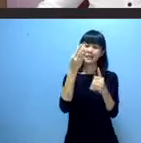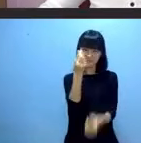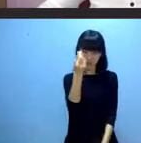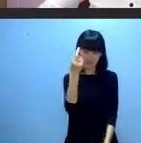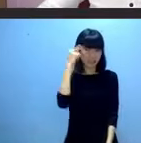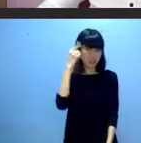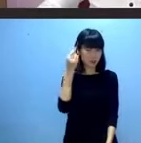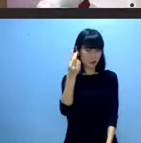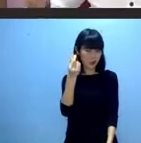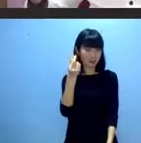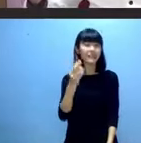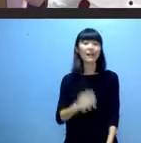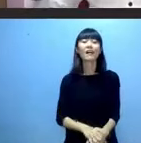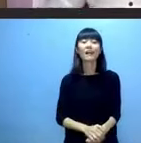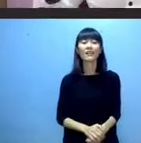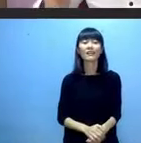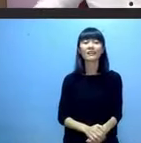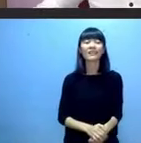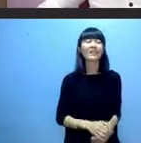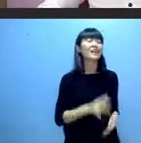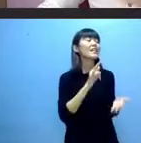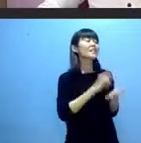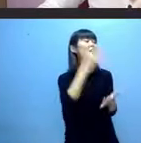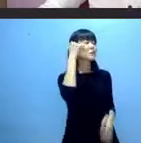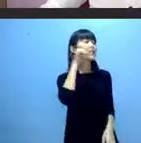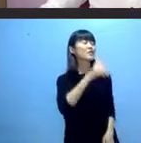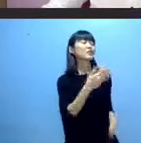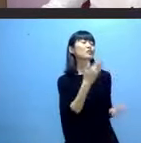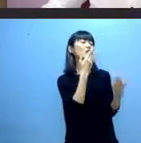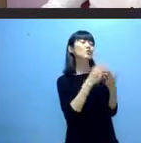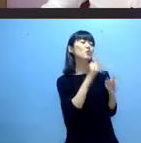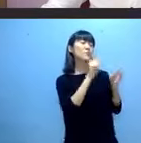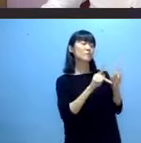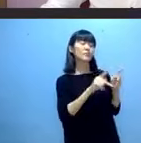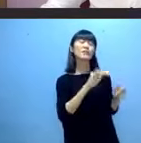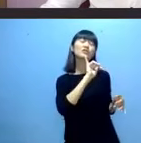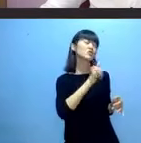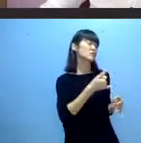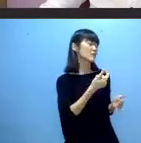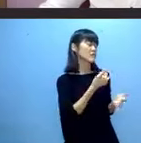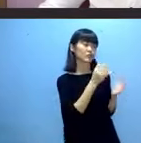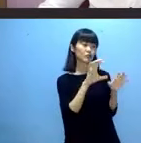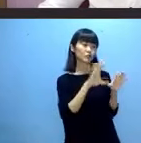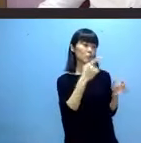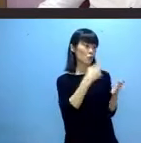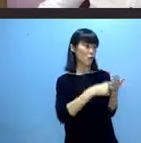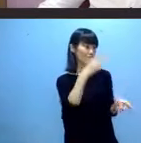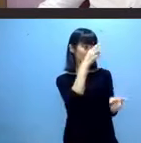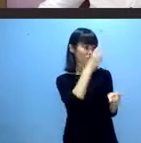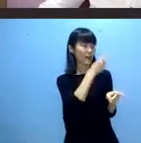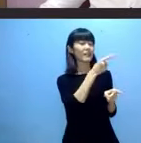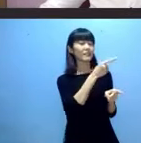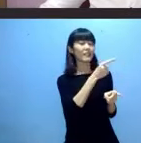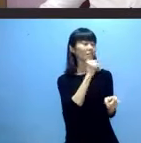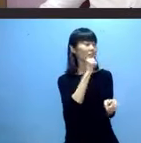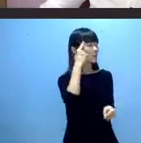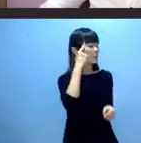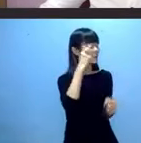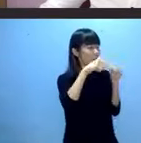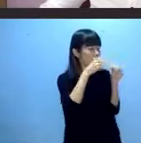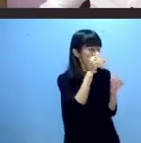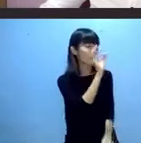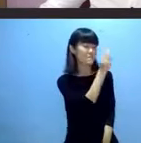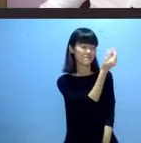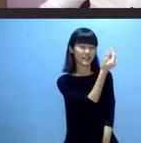Good People Show, right? Because, you know, you just did what was right. Tell us more. Yeah, so once the measures